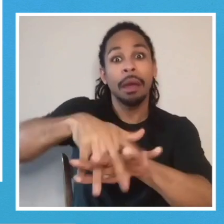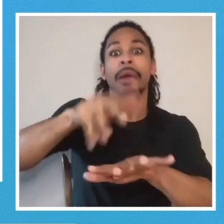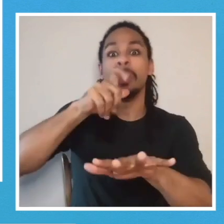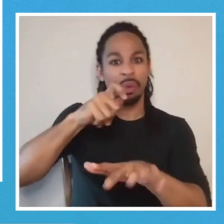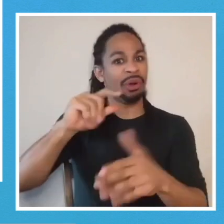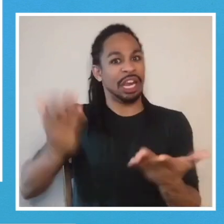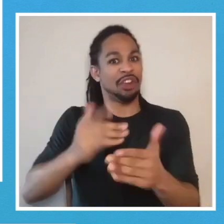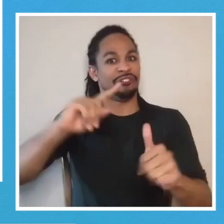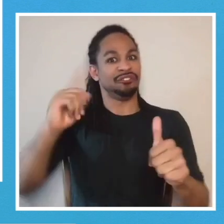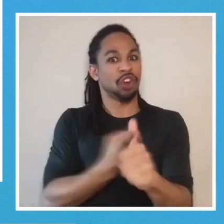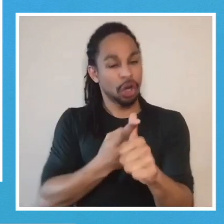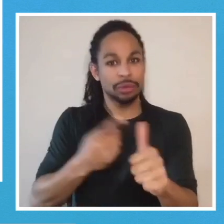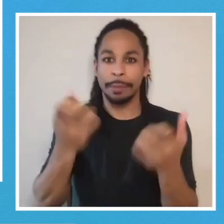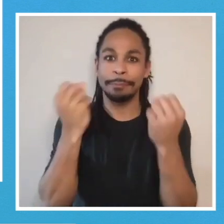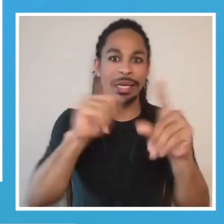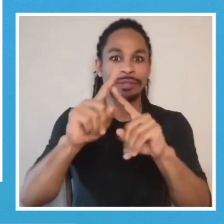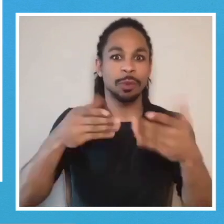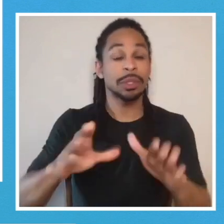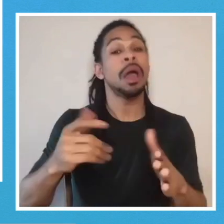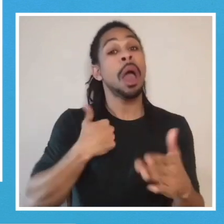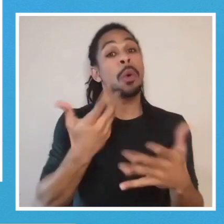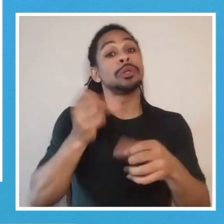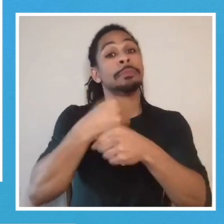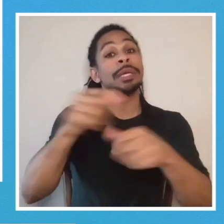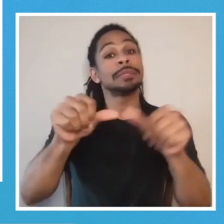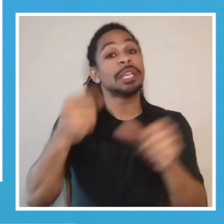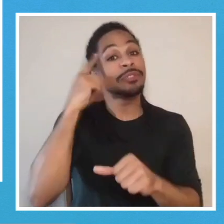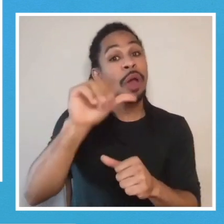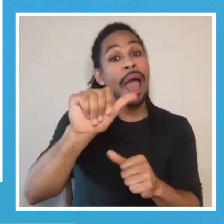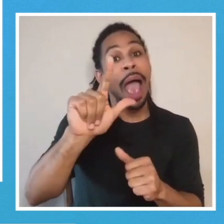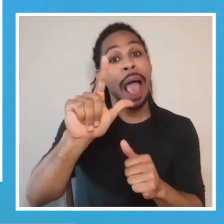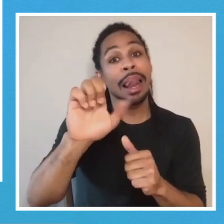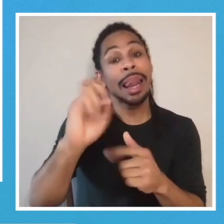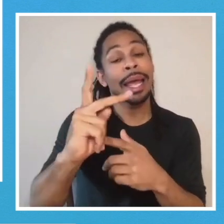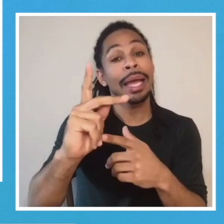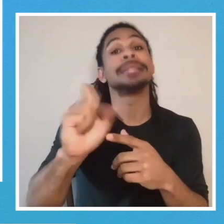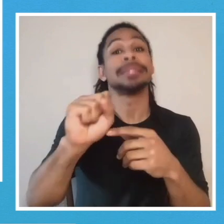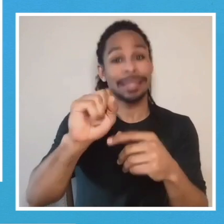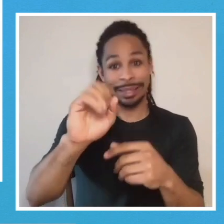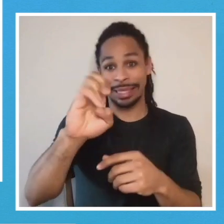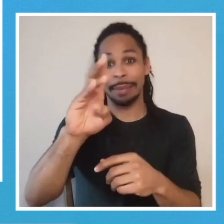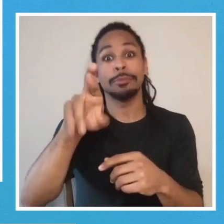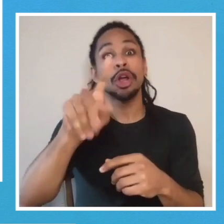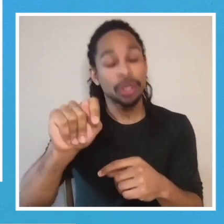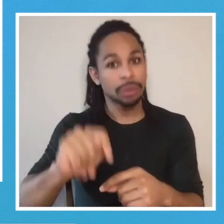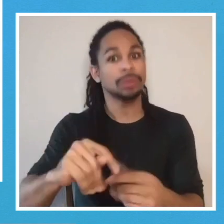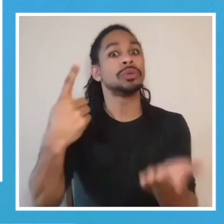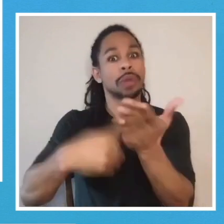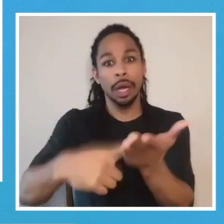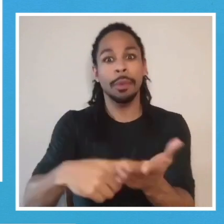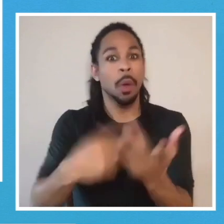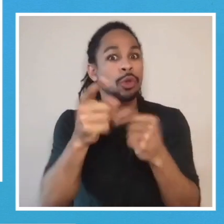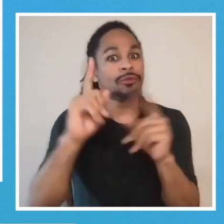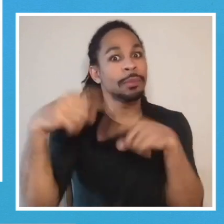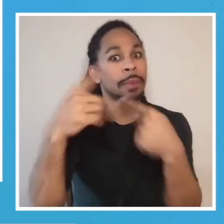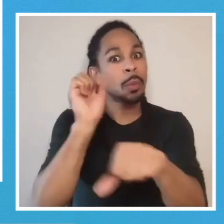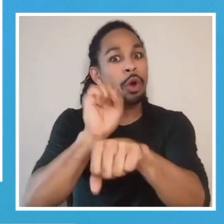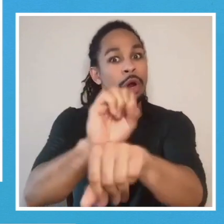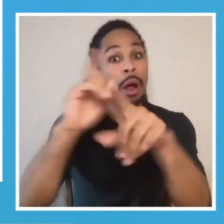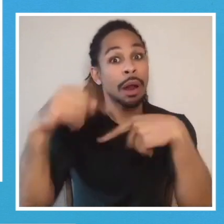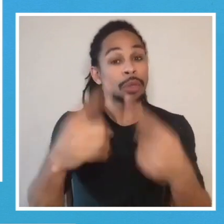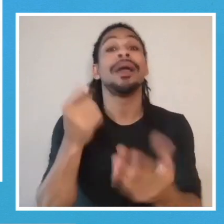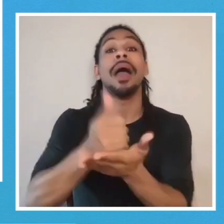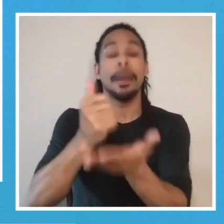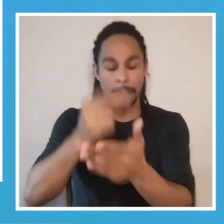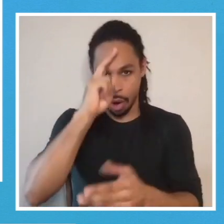ways. I want to make space for Alex Ebert to join us and talk about what you both have been working on to help honor that